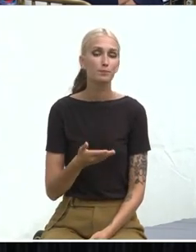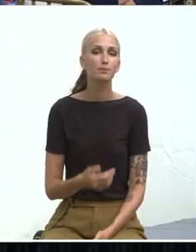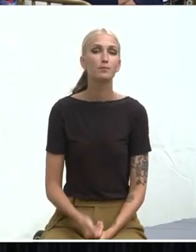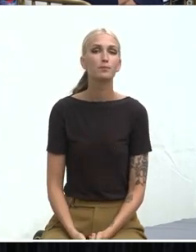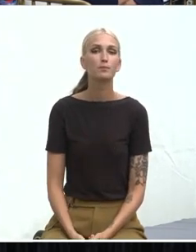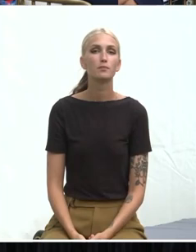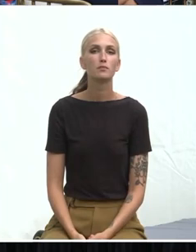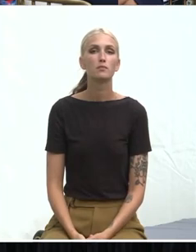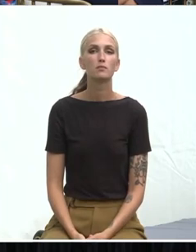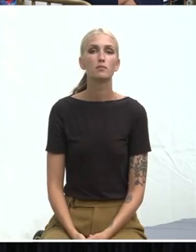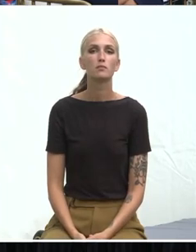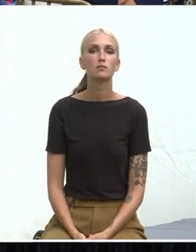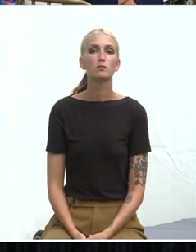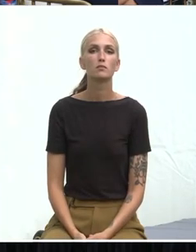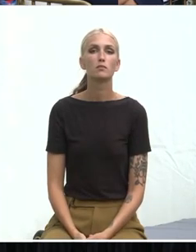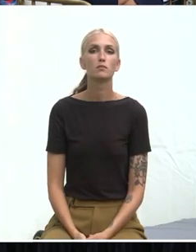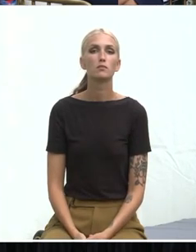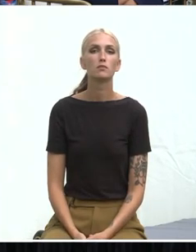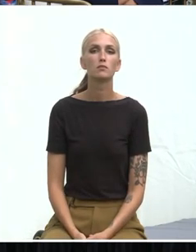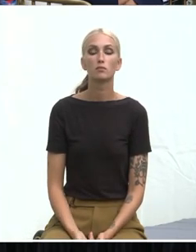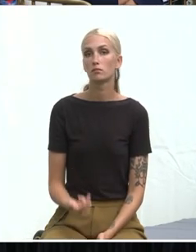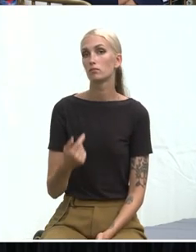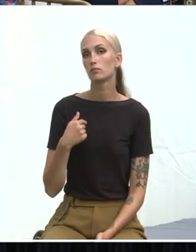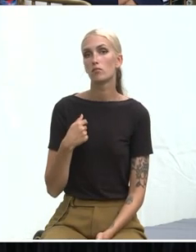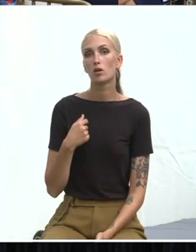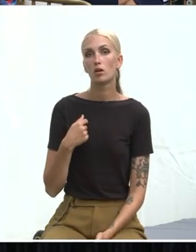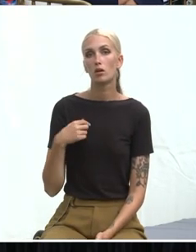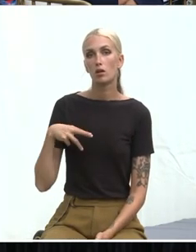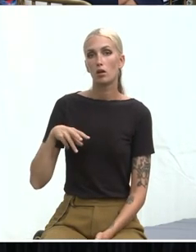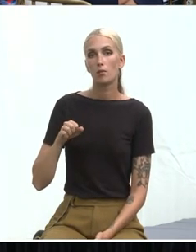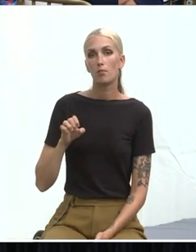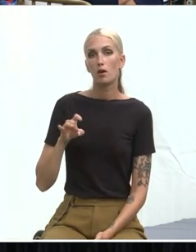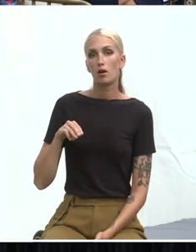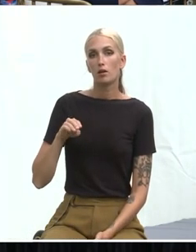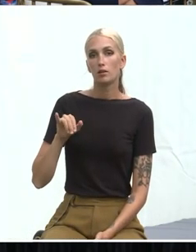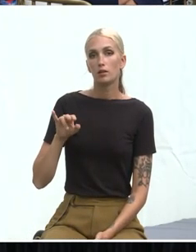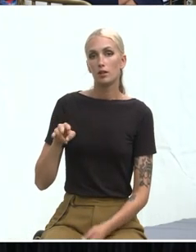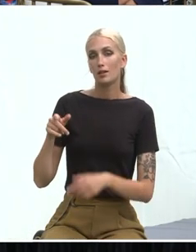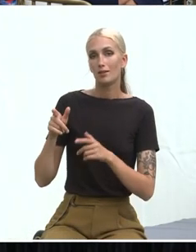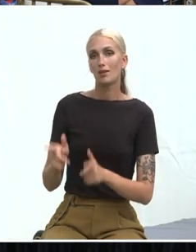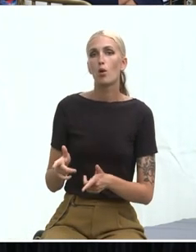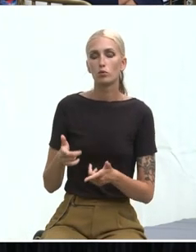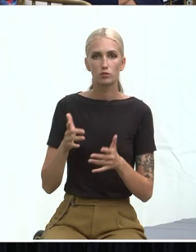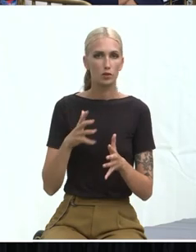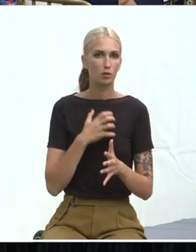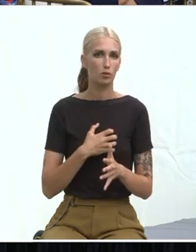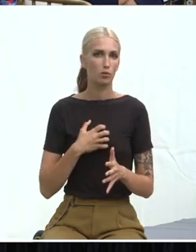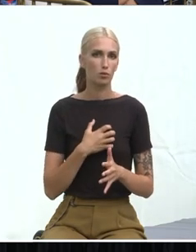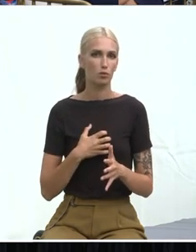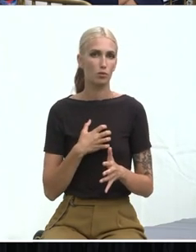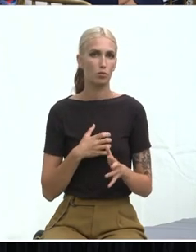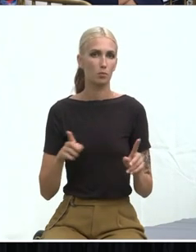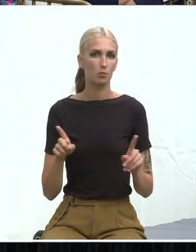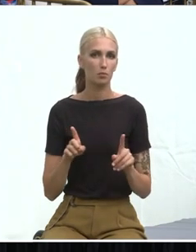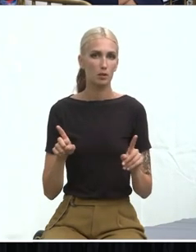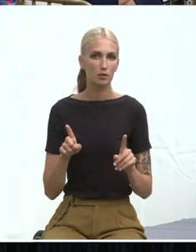Yeah. I agree with Martin. I think it's very important that you,